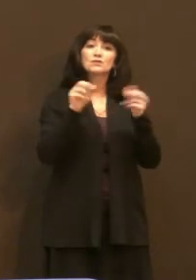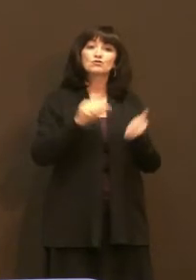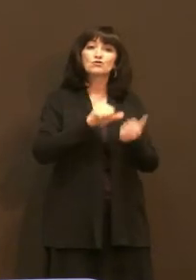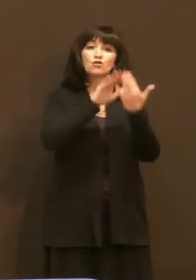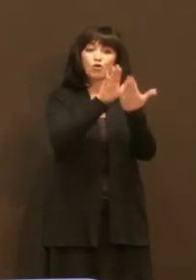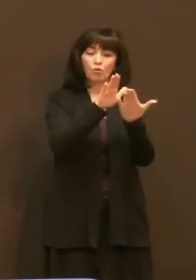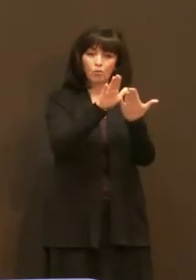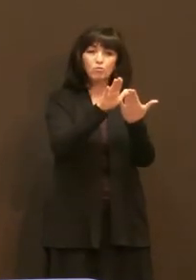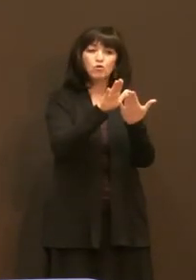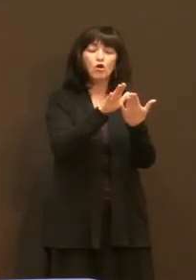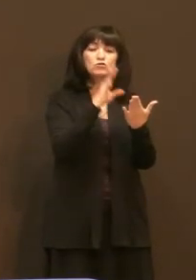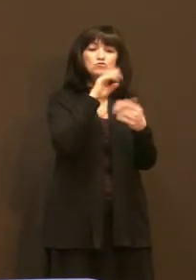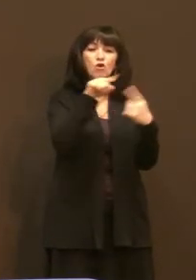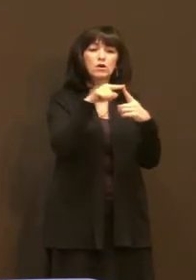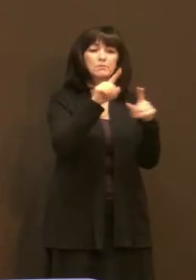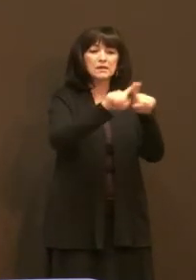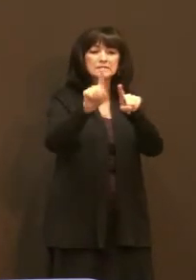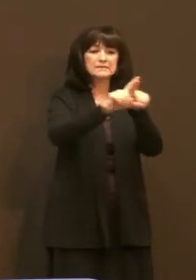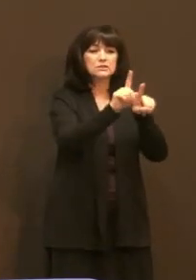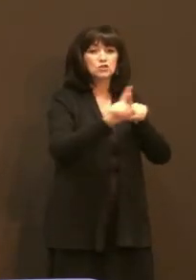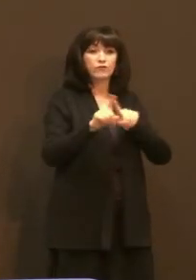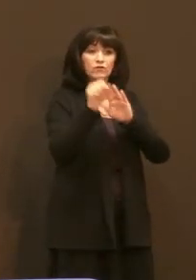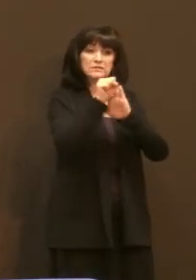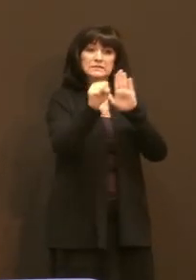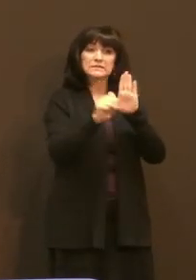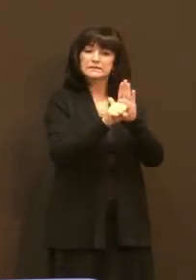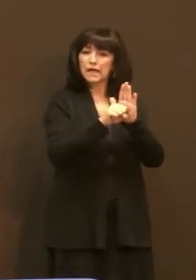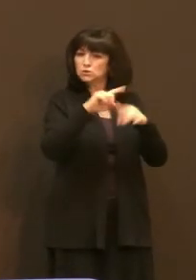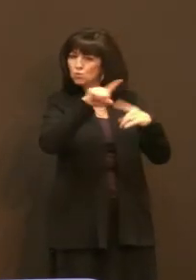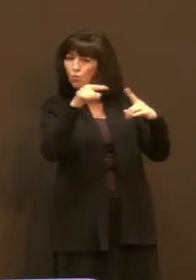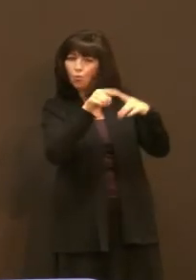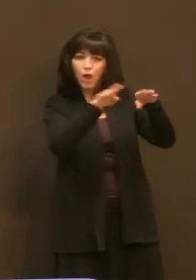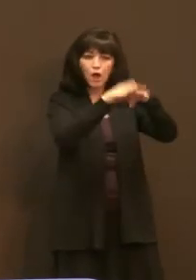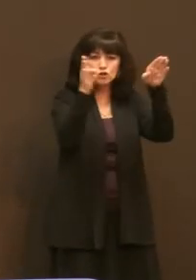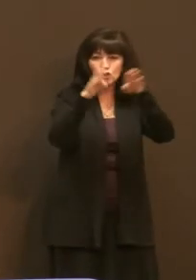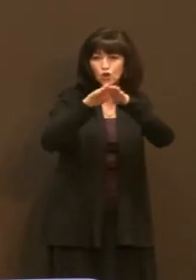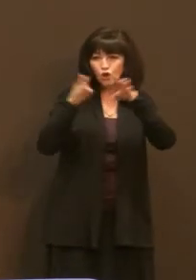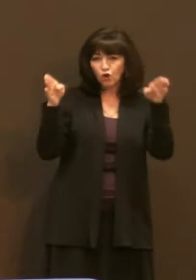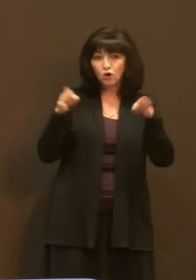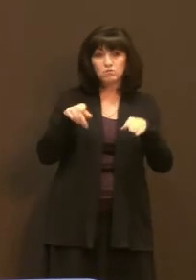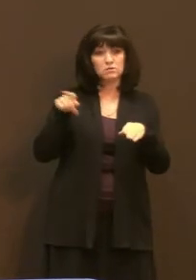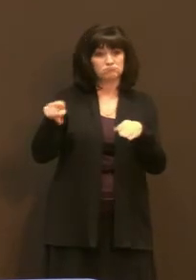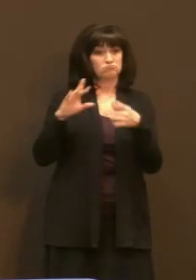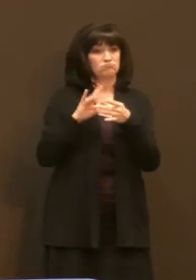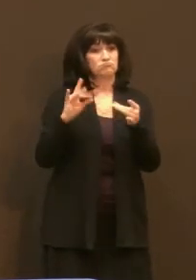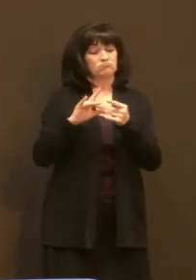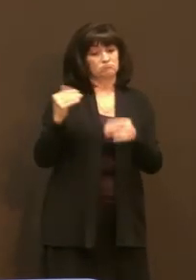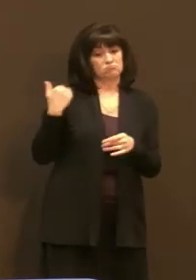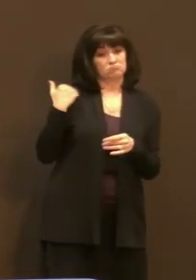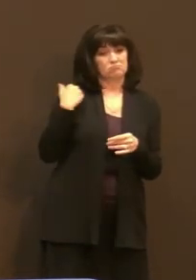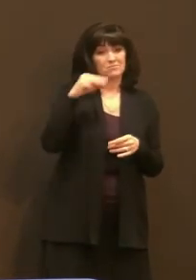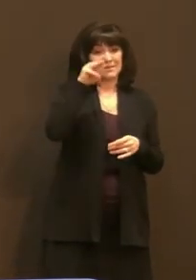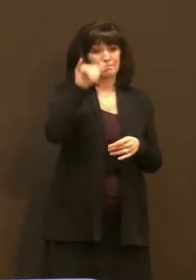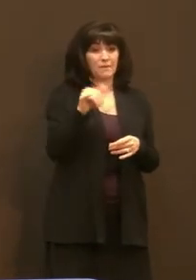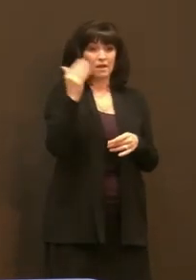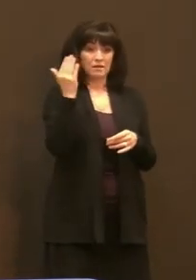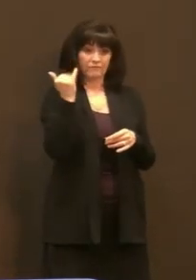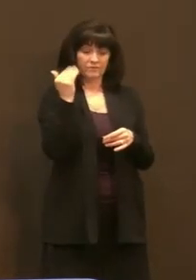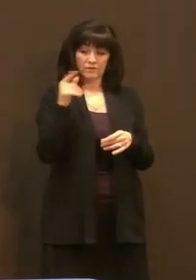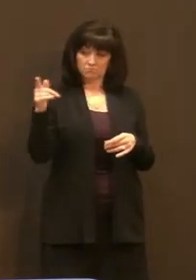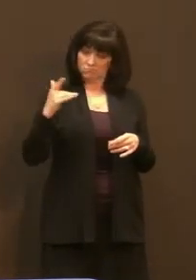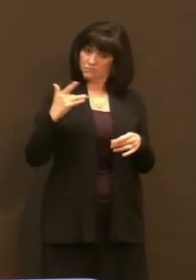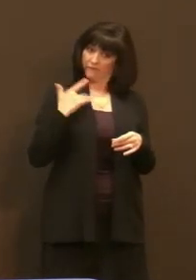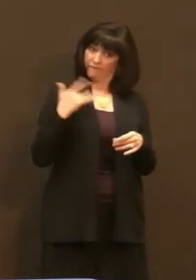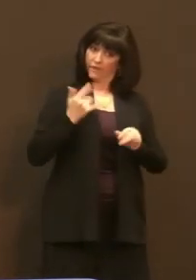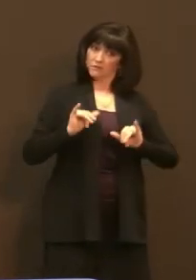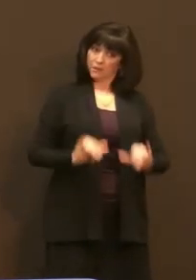of emergency on May 15th is still on point for when Delaware may begin to reopen, or is your sense that it could be sooner or later than that? Yeah, let's